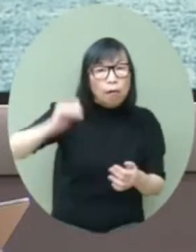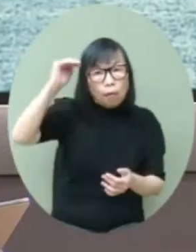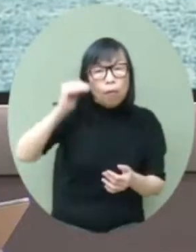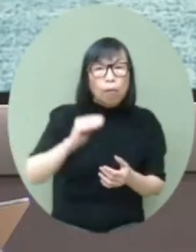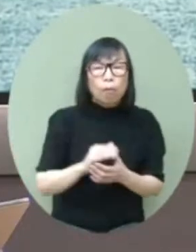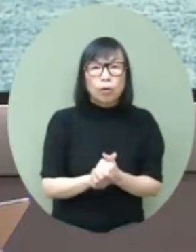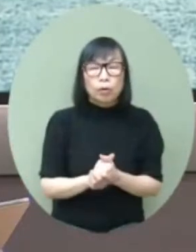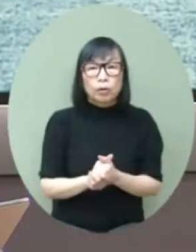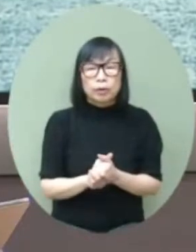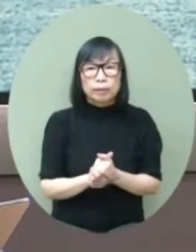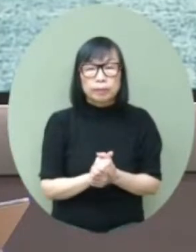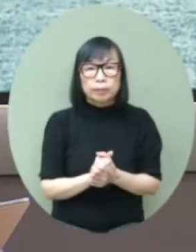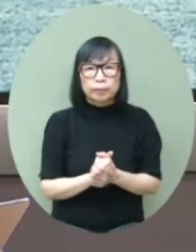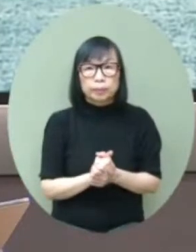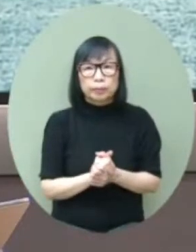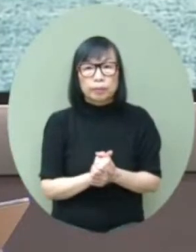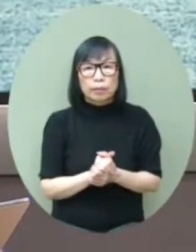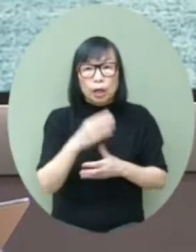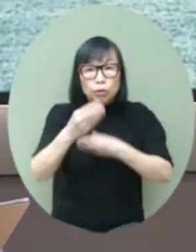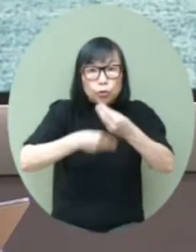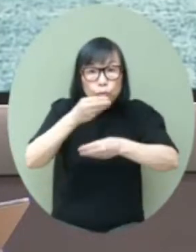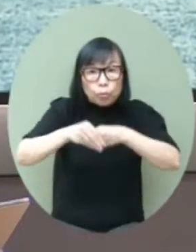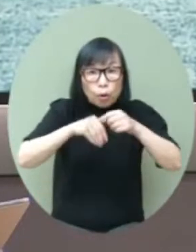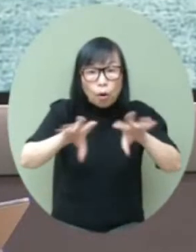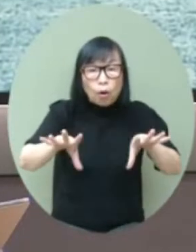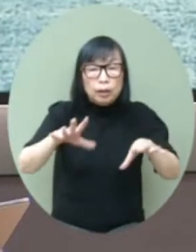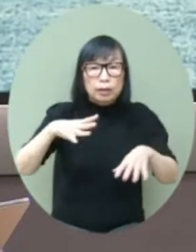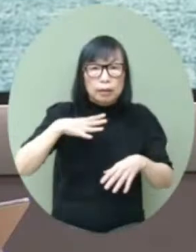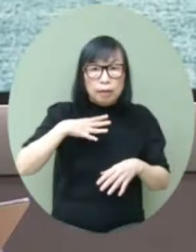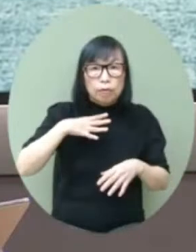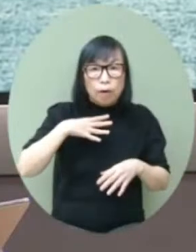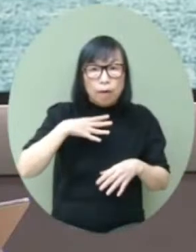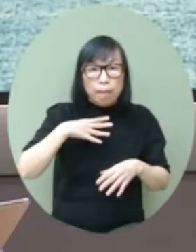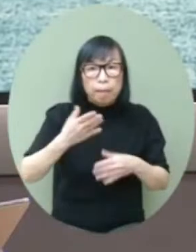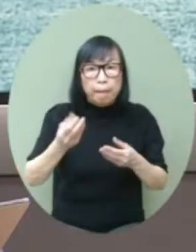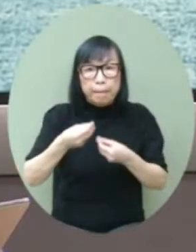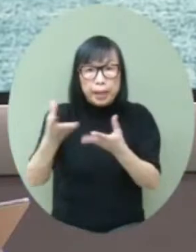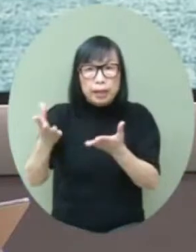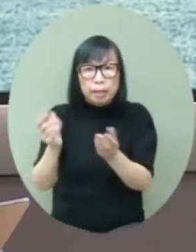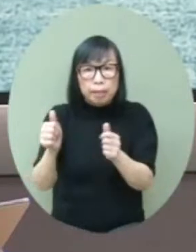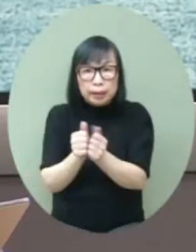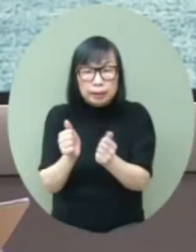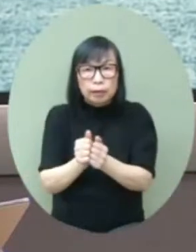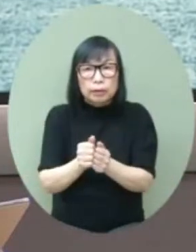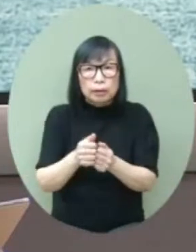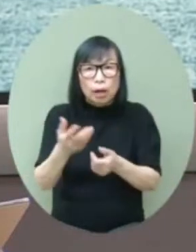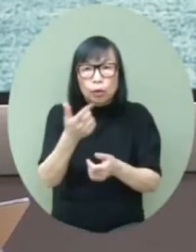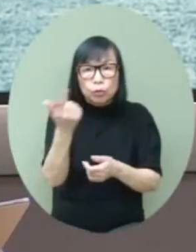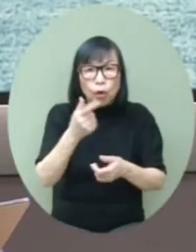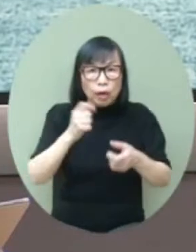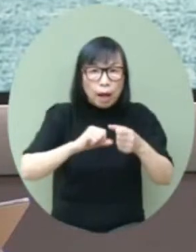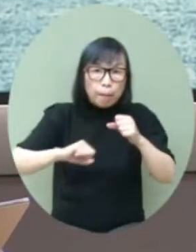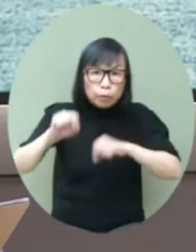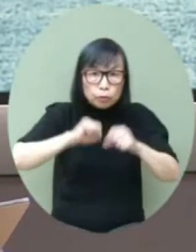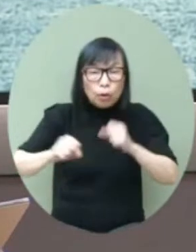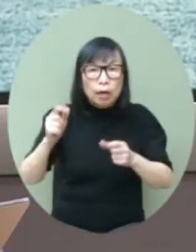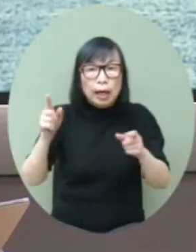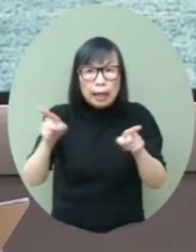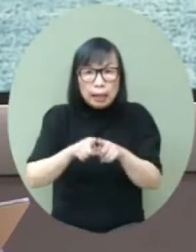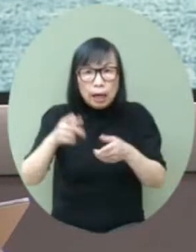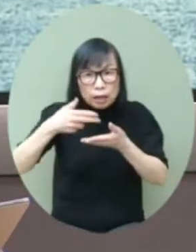had a relatively high viral load at the time, and she had actually was involved in